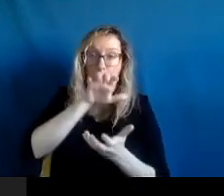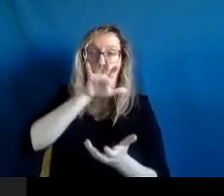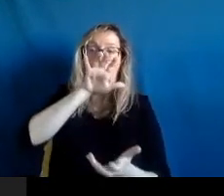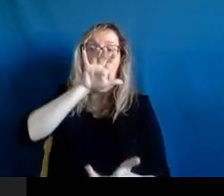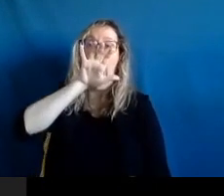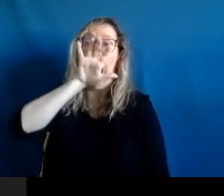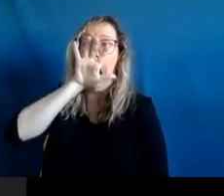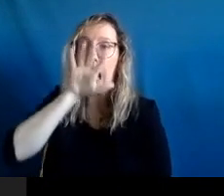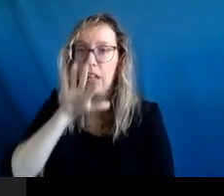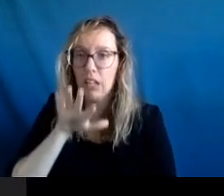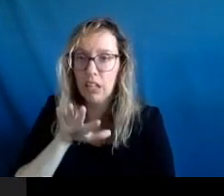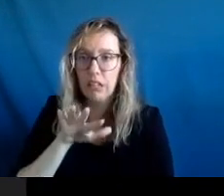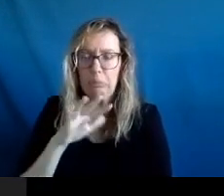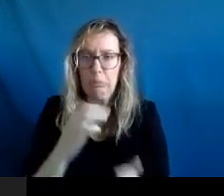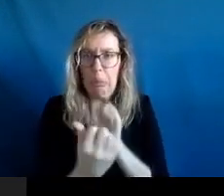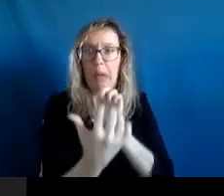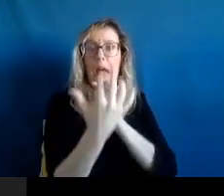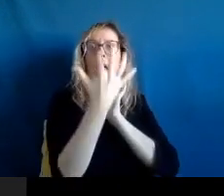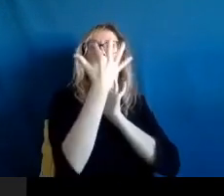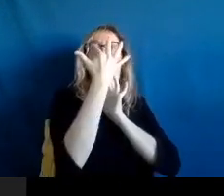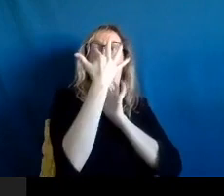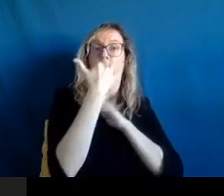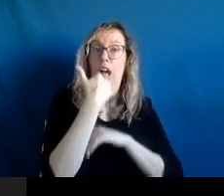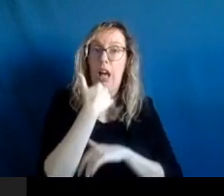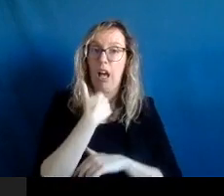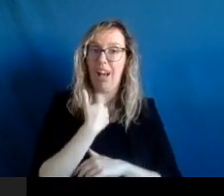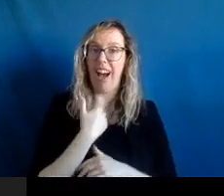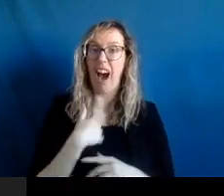roaring lion. I am poured out like